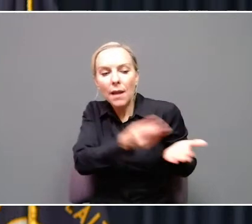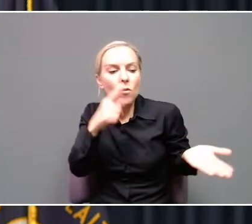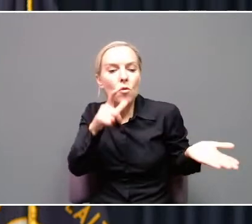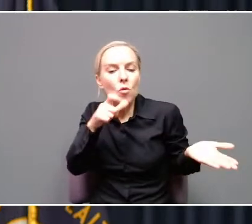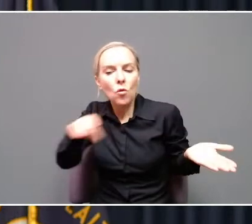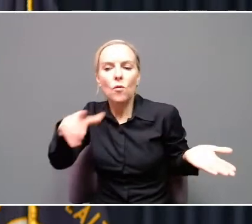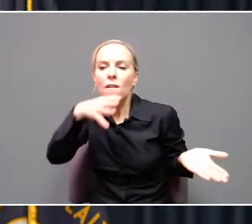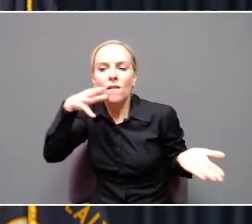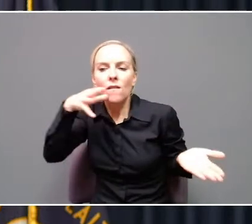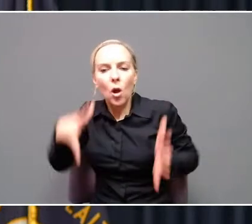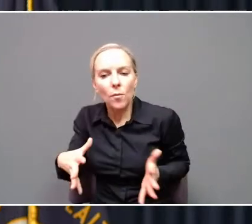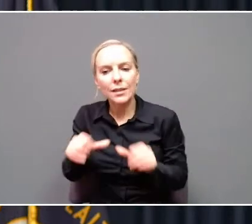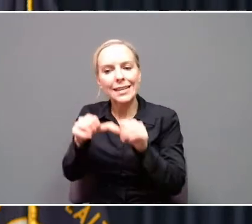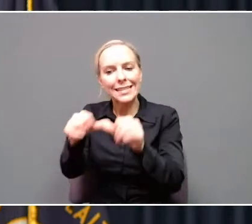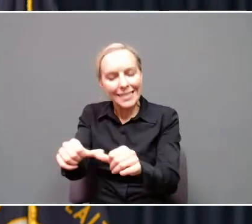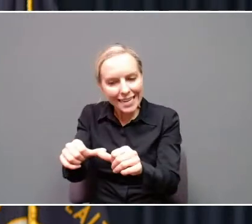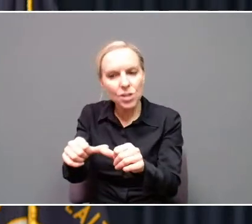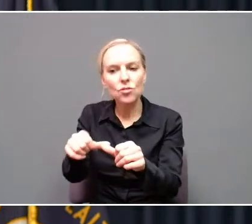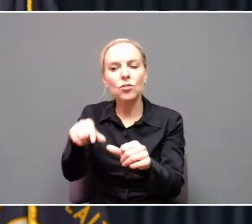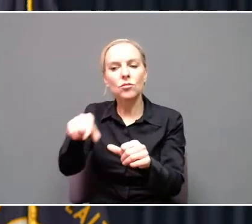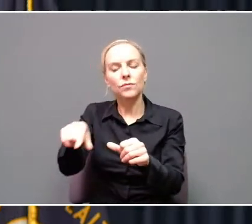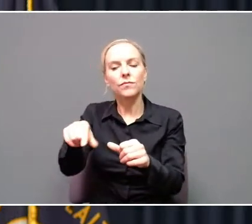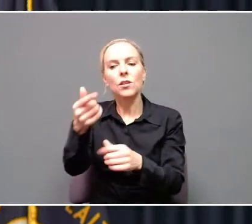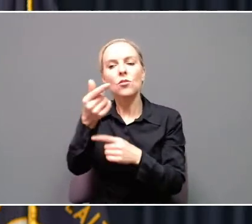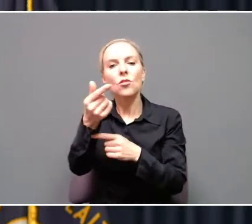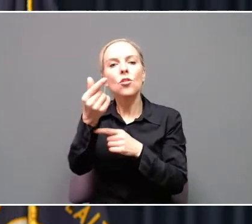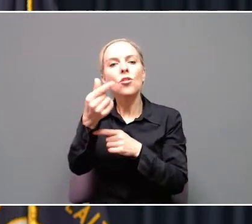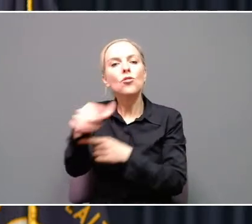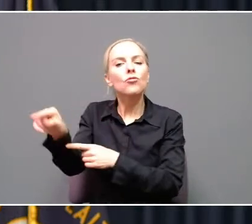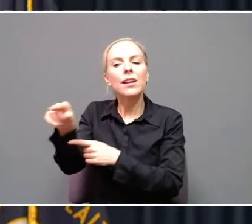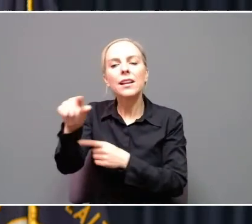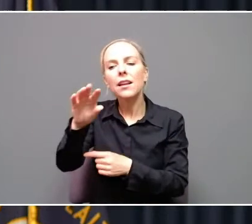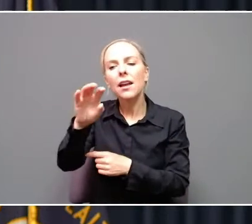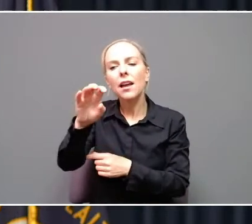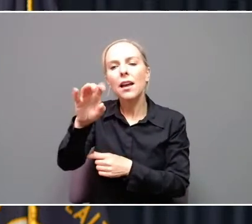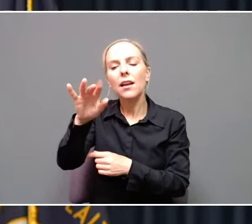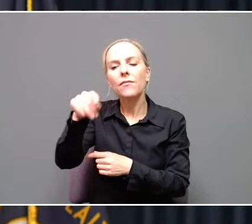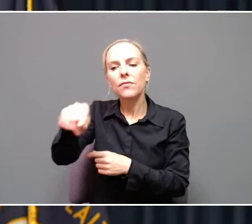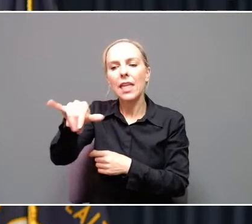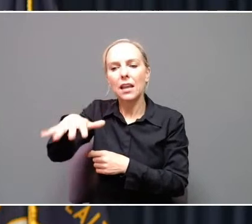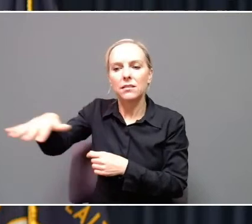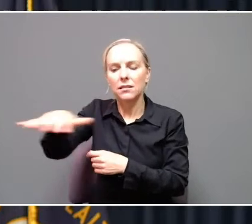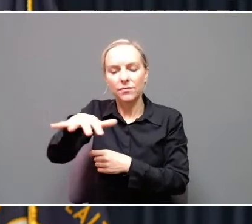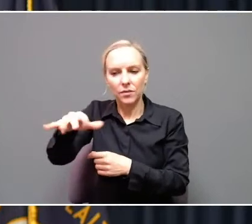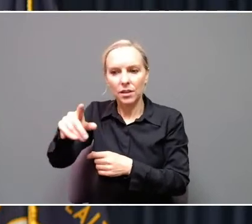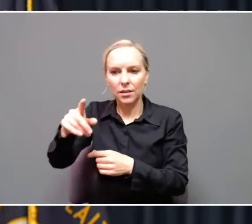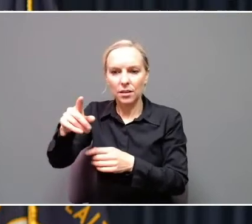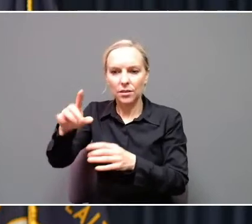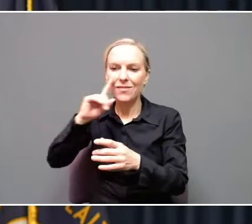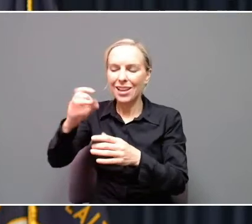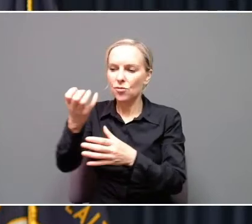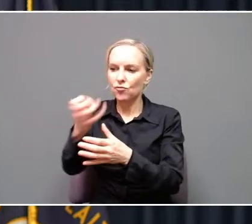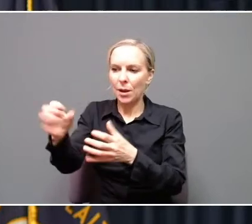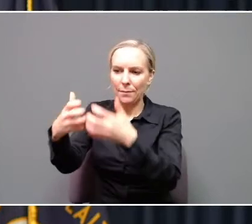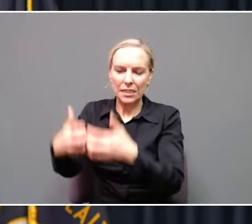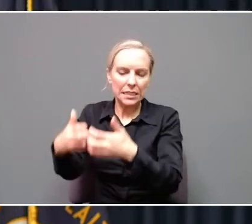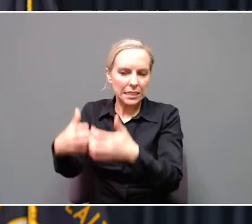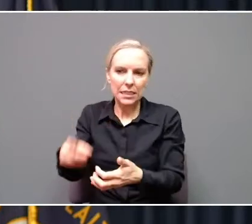grains after their local grain elevator was critically damaged by the tornadoes and won't be usable this